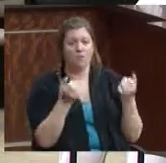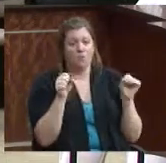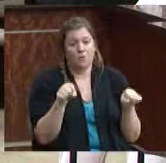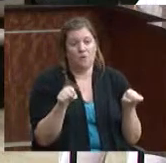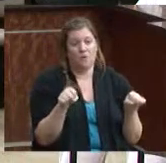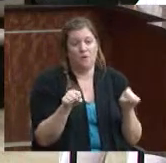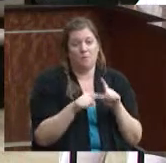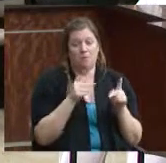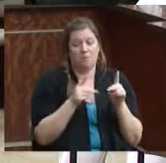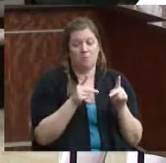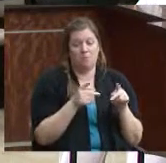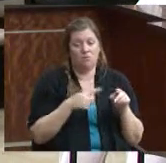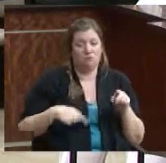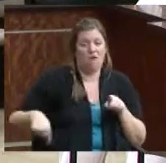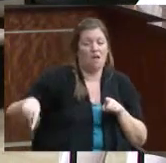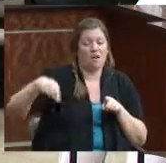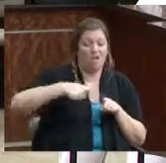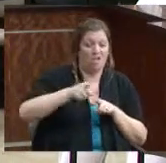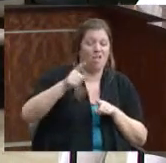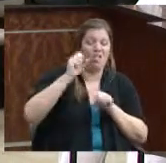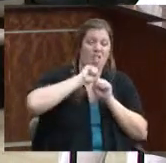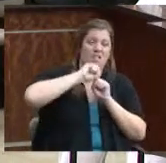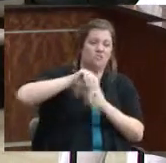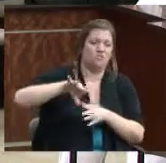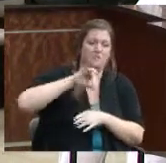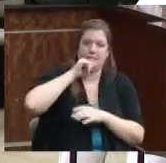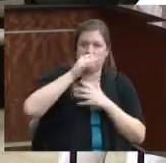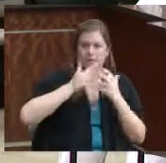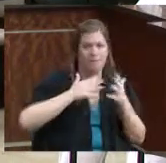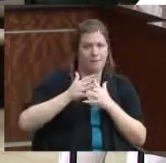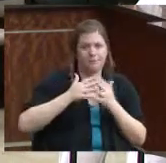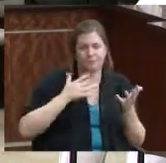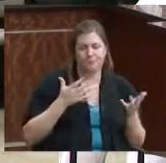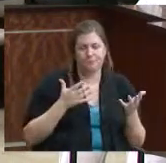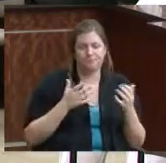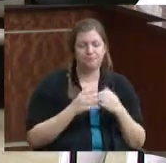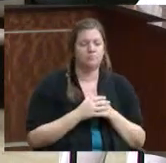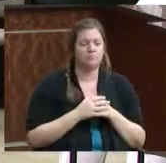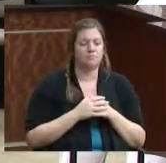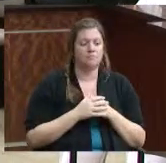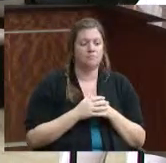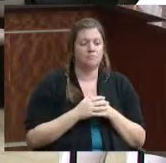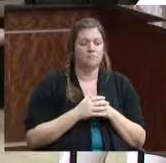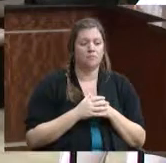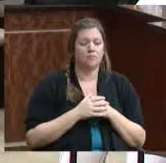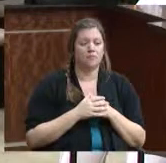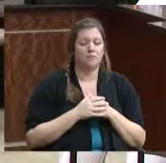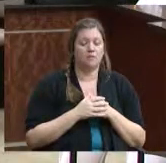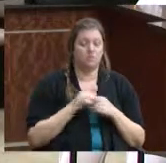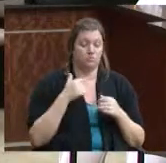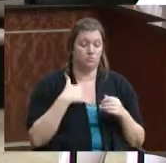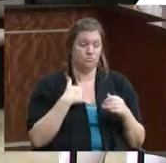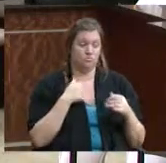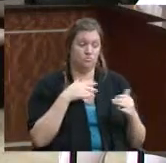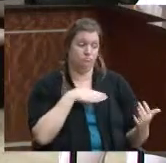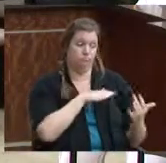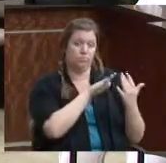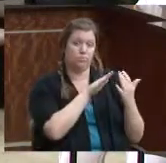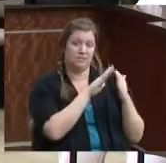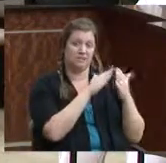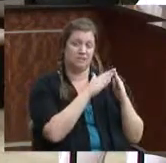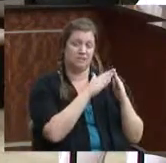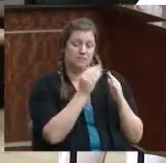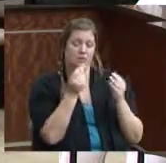could do, and they'd drive around it up. It didn't make any difference. We came to the city with the problem. The owners